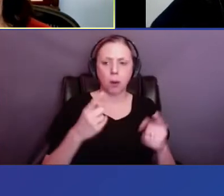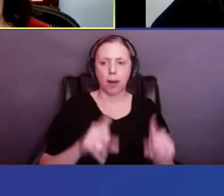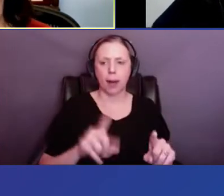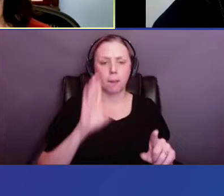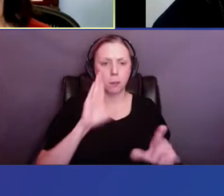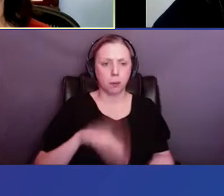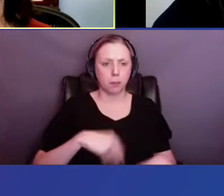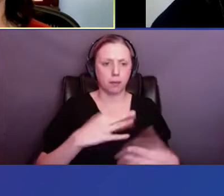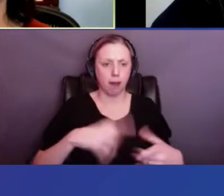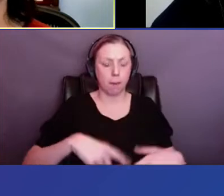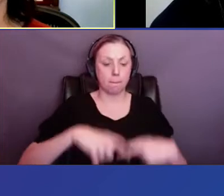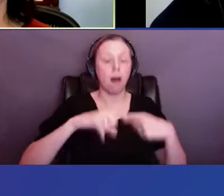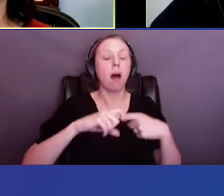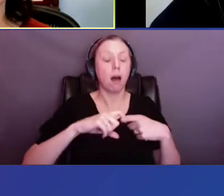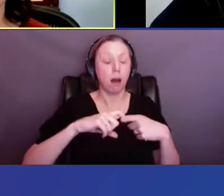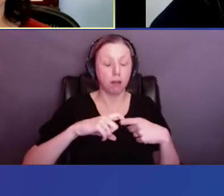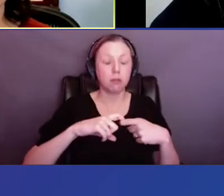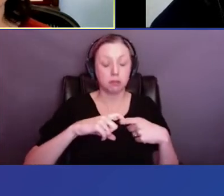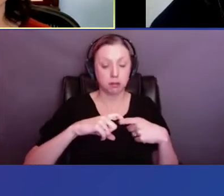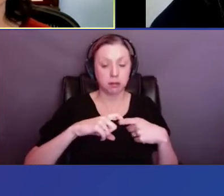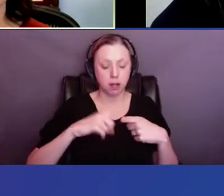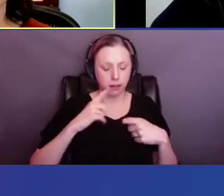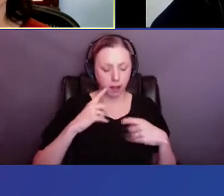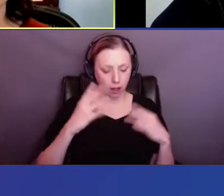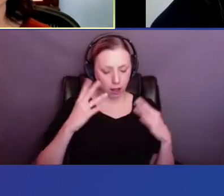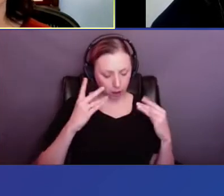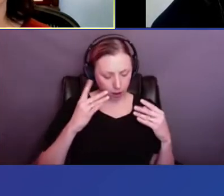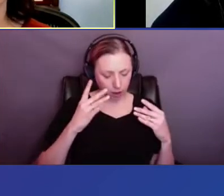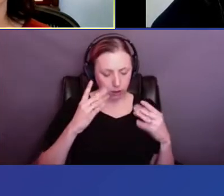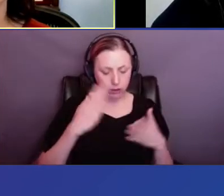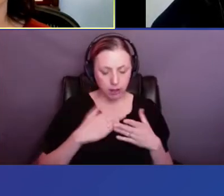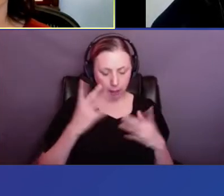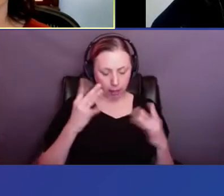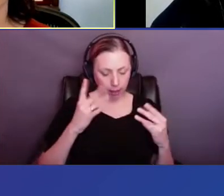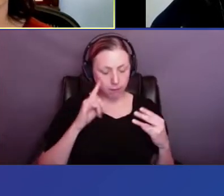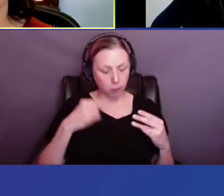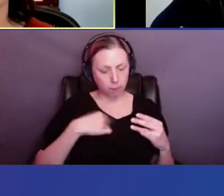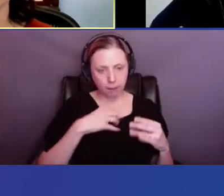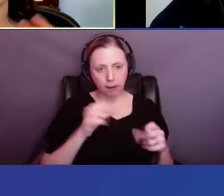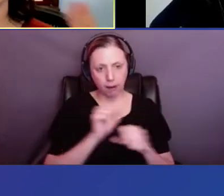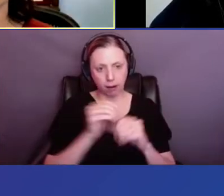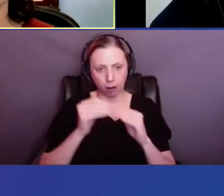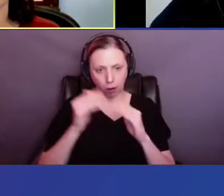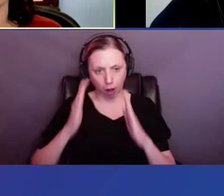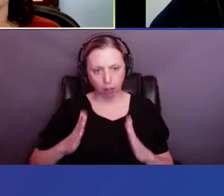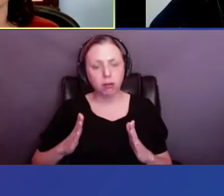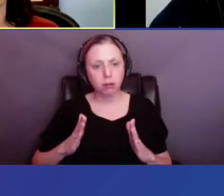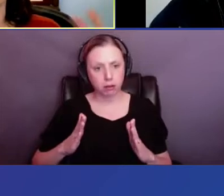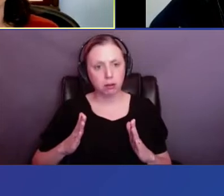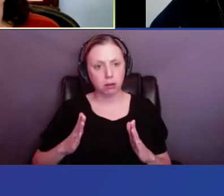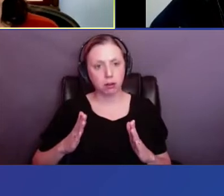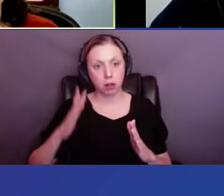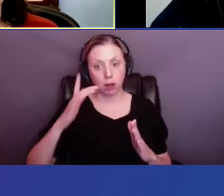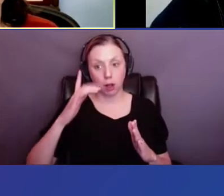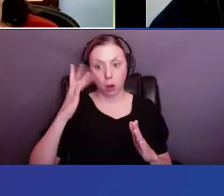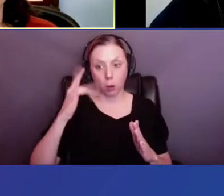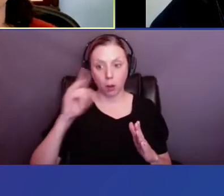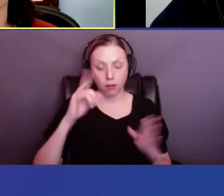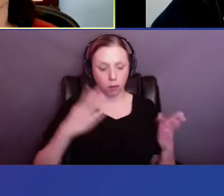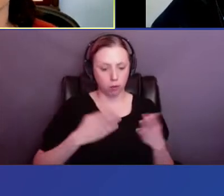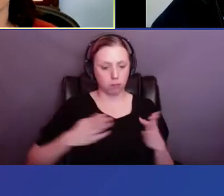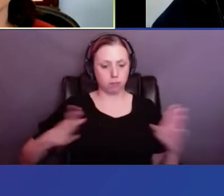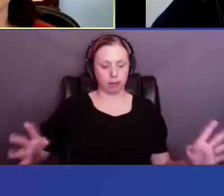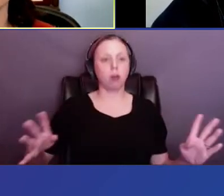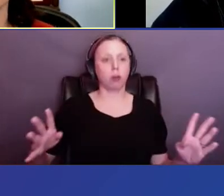think, both to me and my colleagues, and, I think the larger, the bigger social sector.